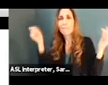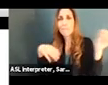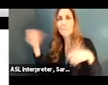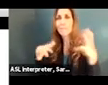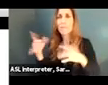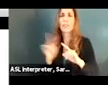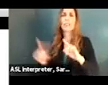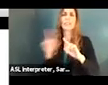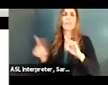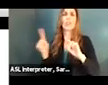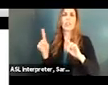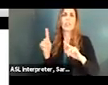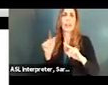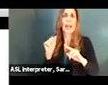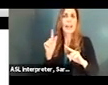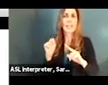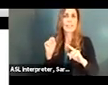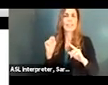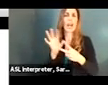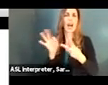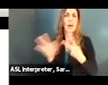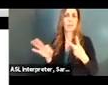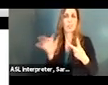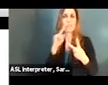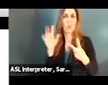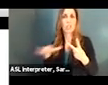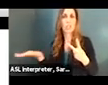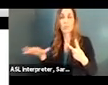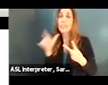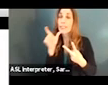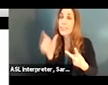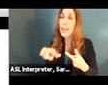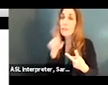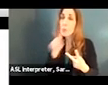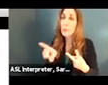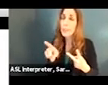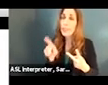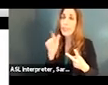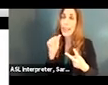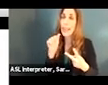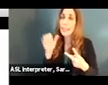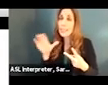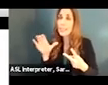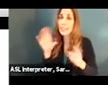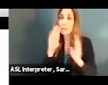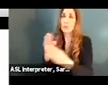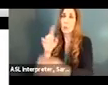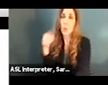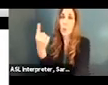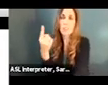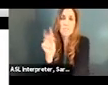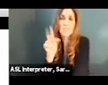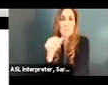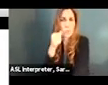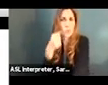different AT options for a child. And it doesn't just have to be AAC oriented. So please do